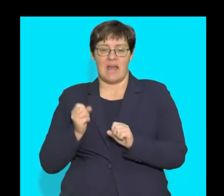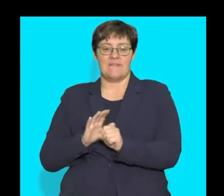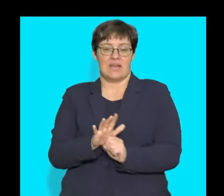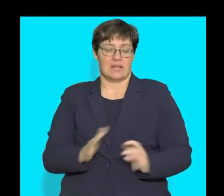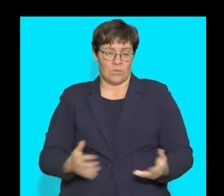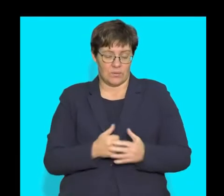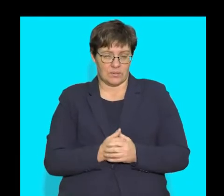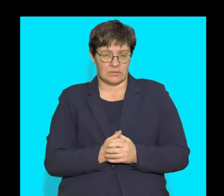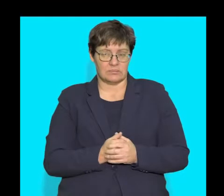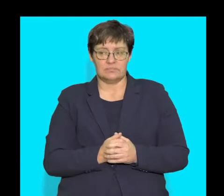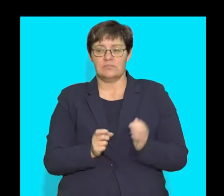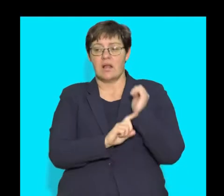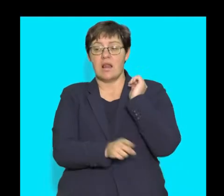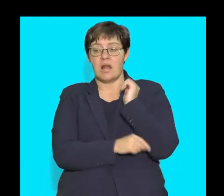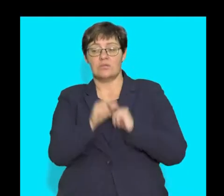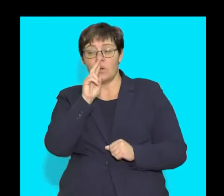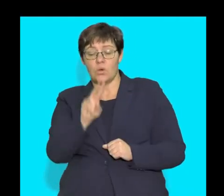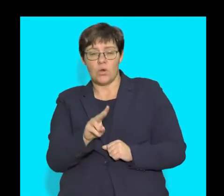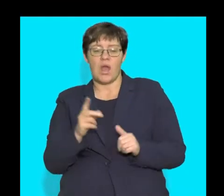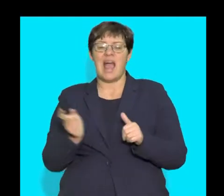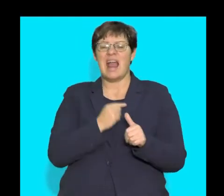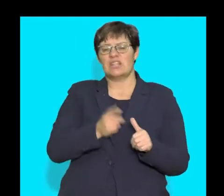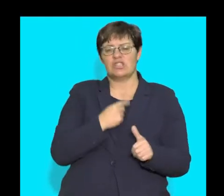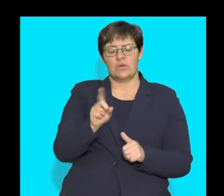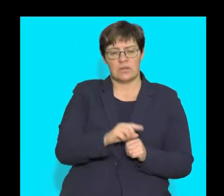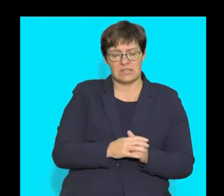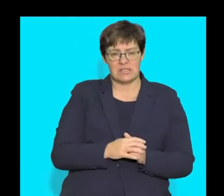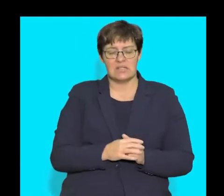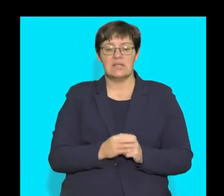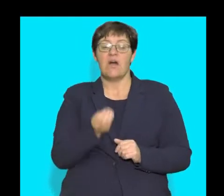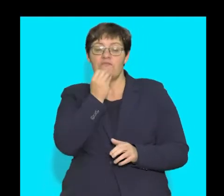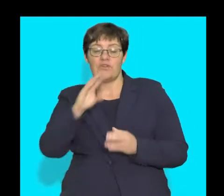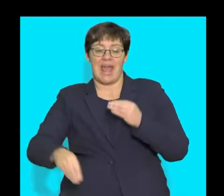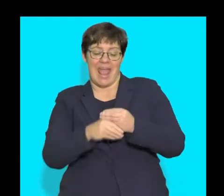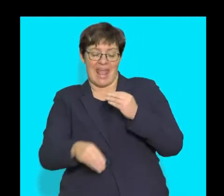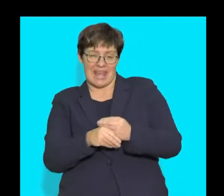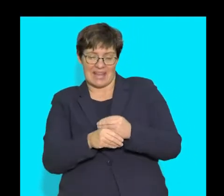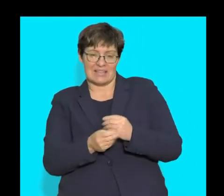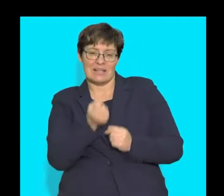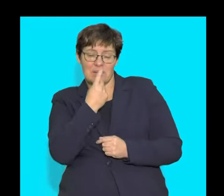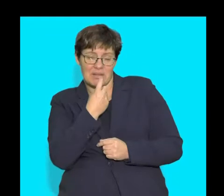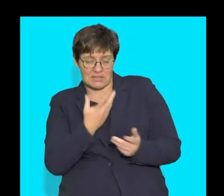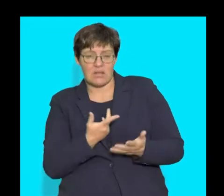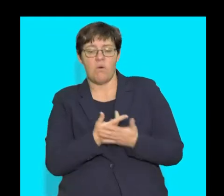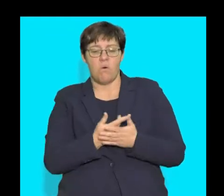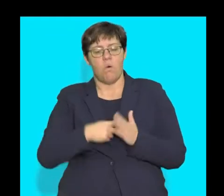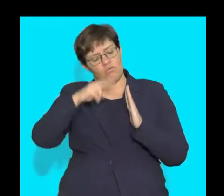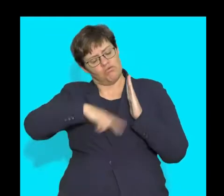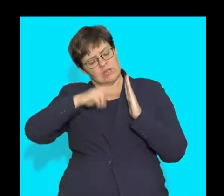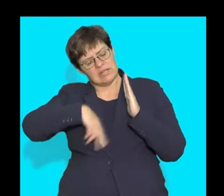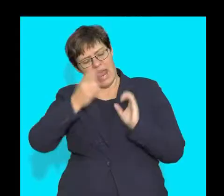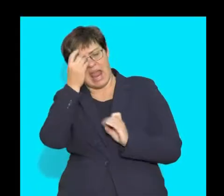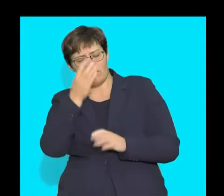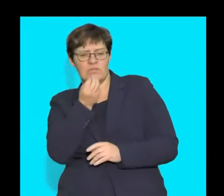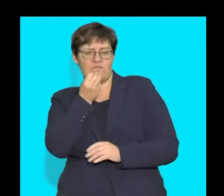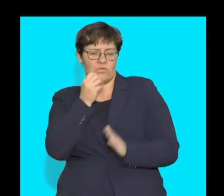And finally, we're going to spend some time looking at what allergies are, supplements, as well as reading nutritional information.